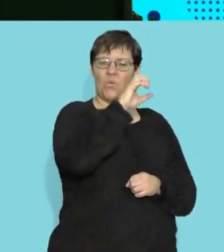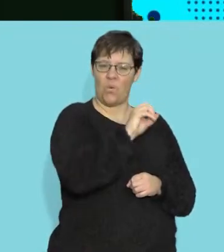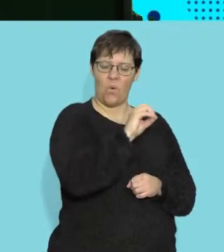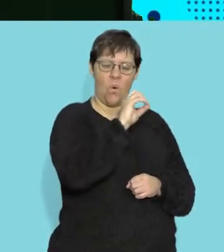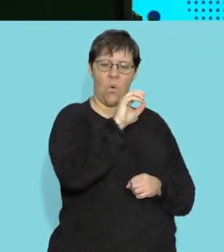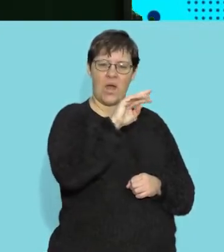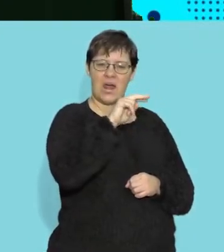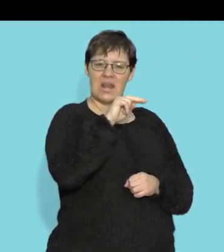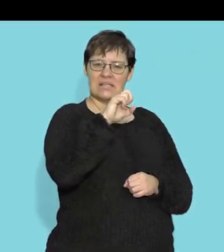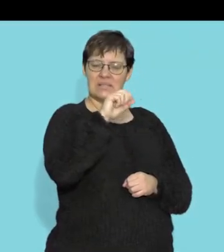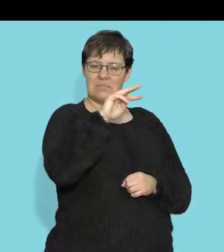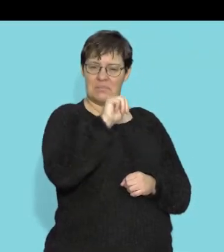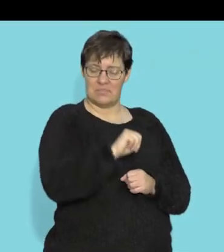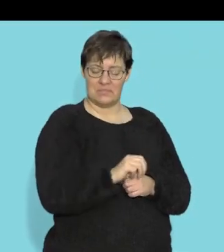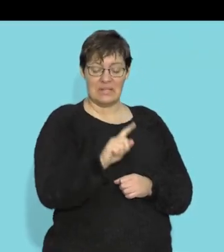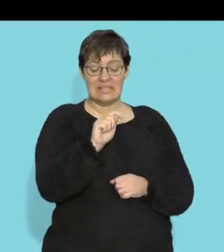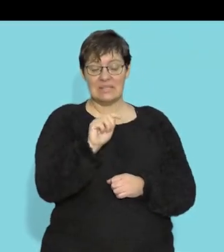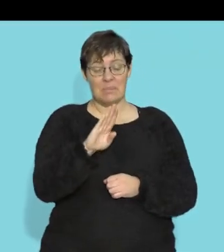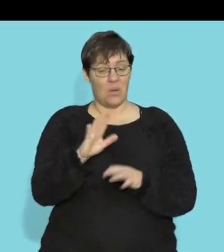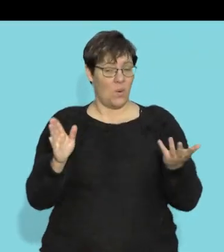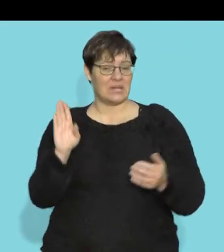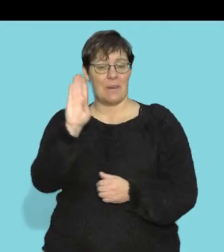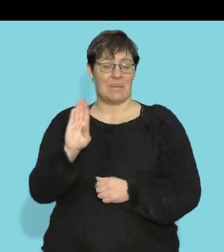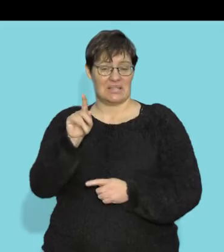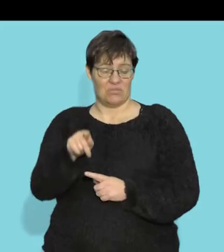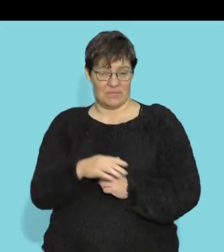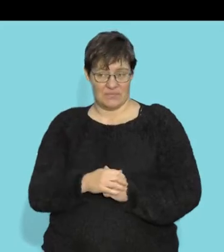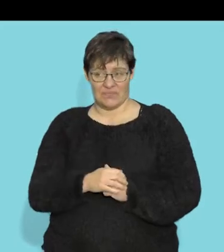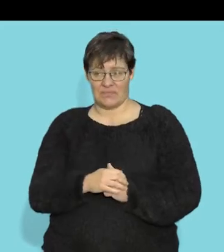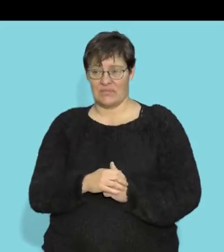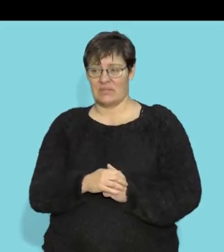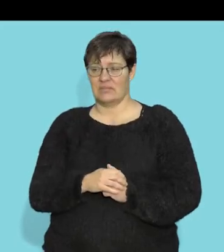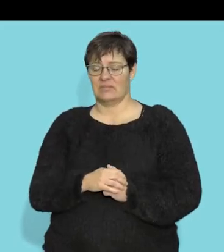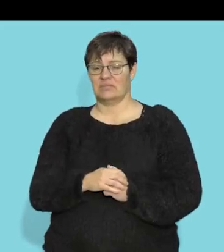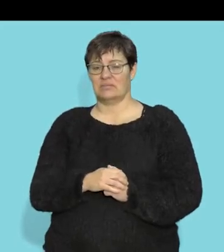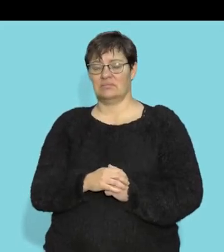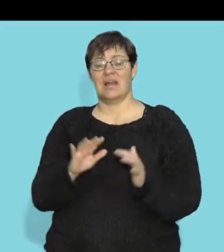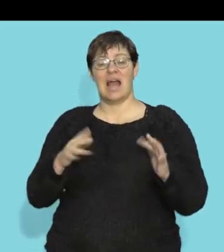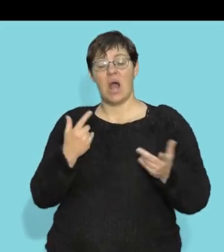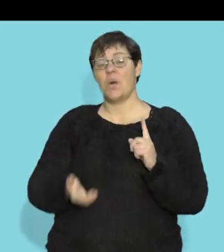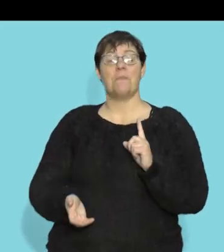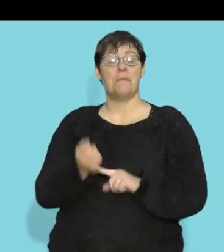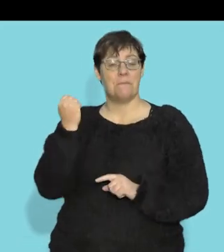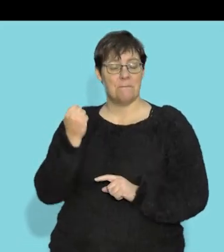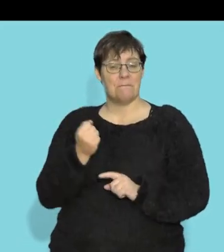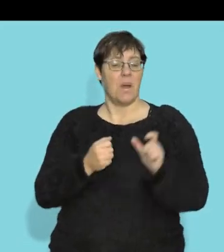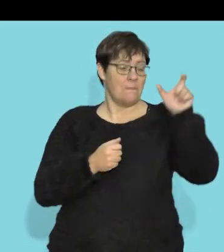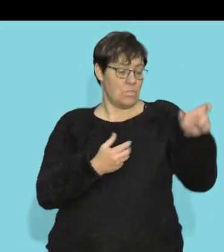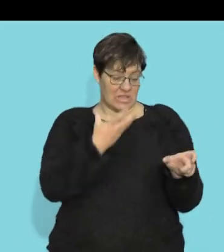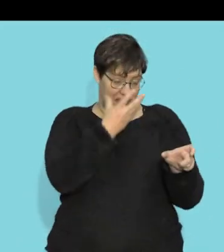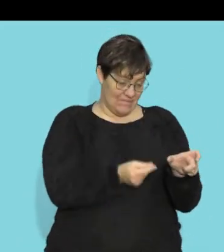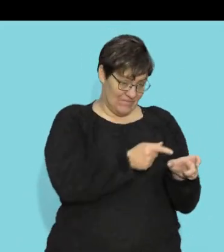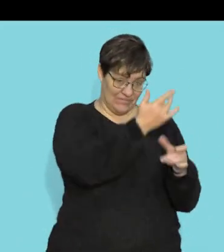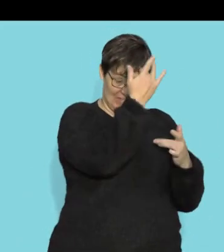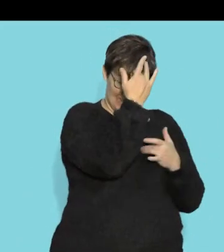is a bacteria that you can see over here, all right, and how we get it, somebody who has got TB, right, the